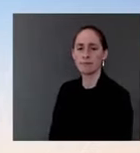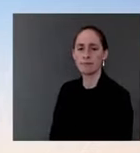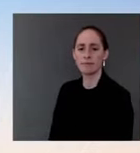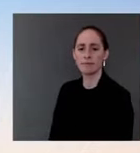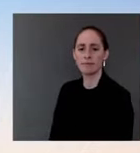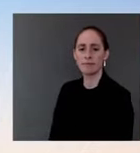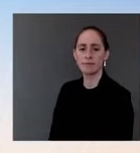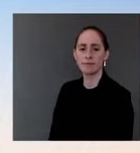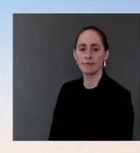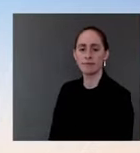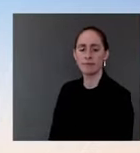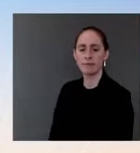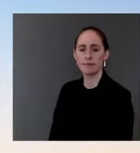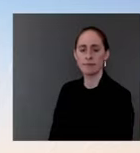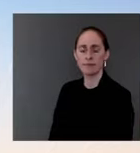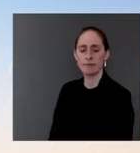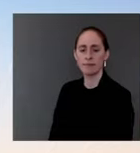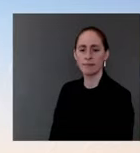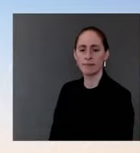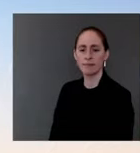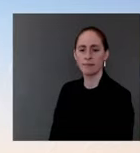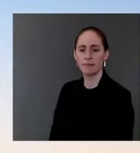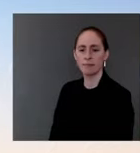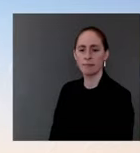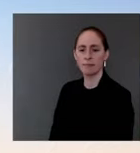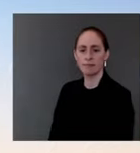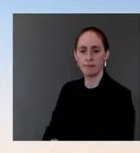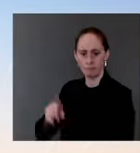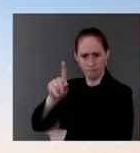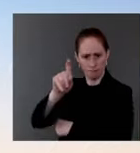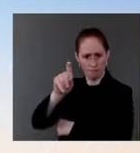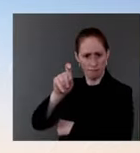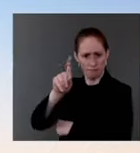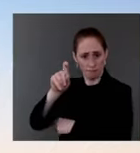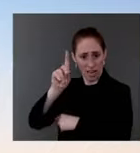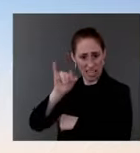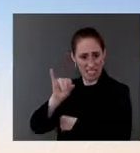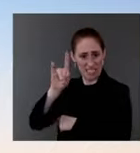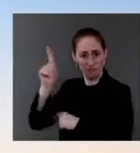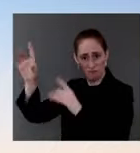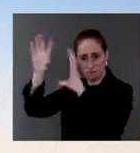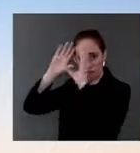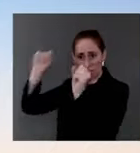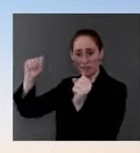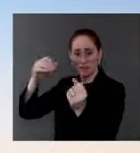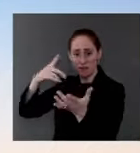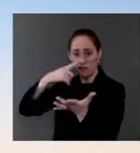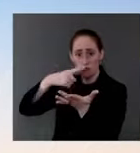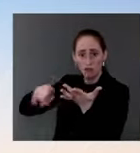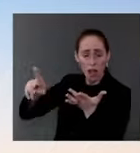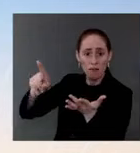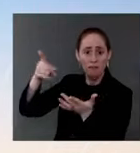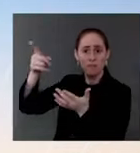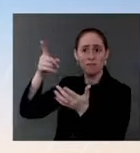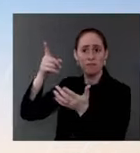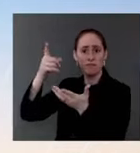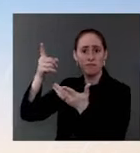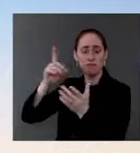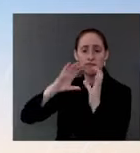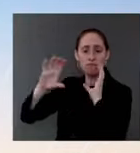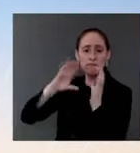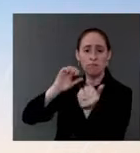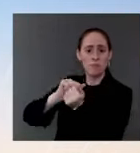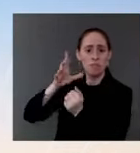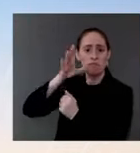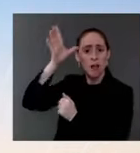either at this point in time. Go ahead. So the Los Angeles School District has 85% of its eligible students vaccinated, 12 years and older and